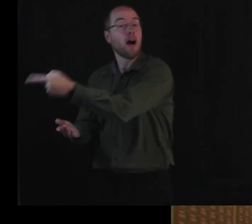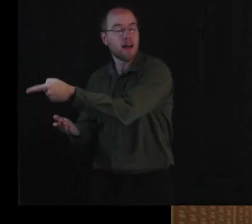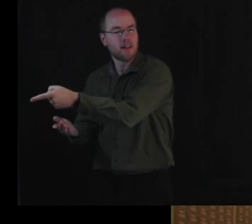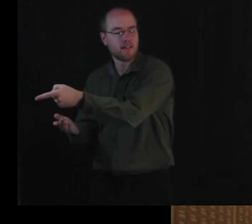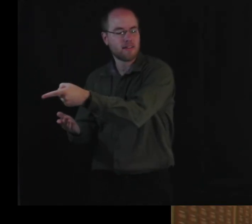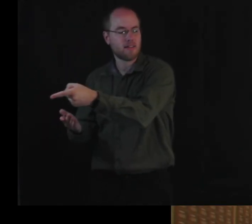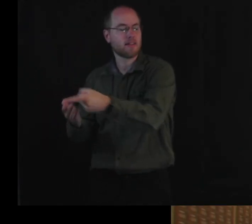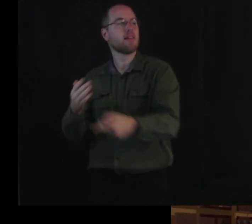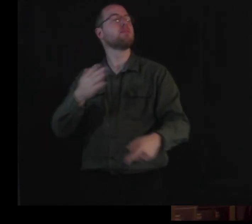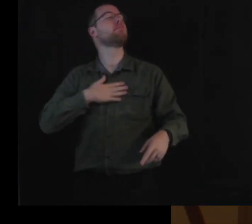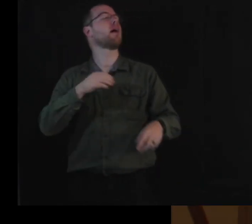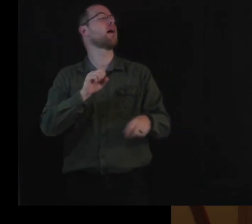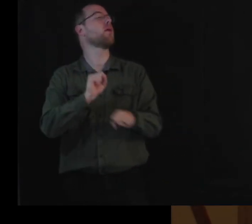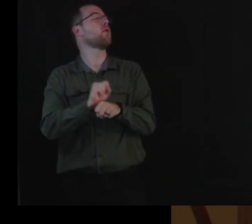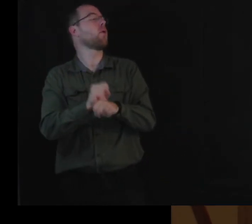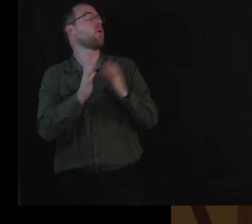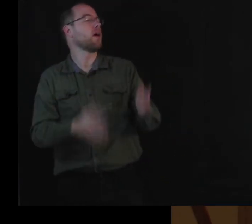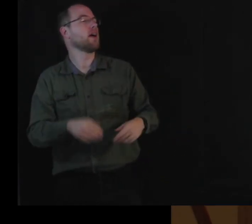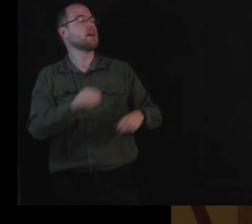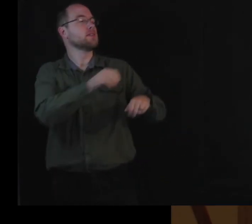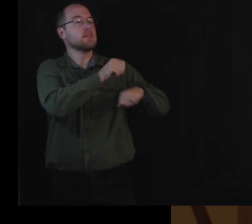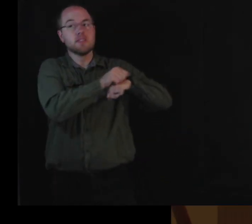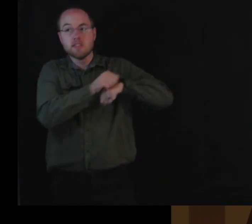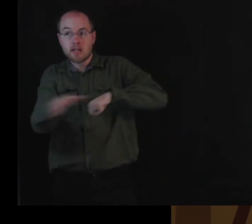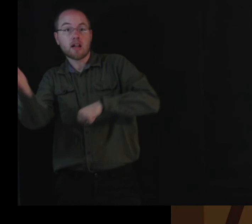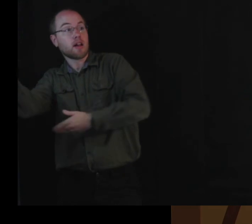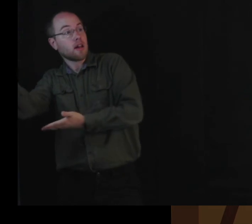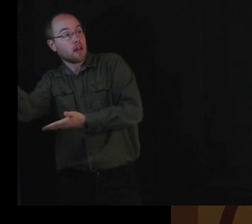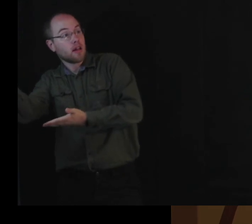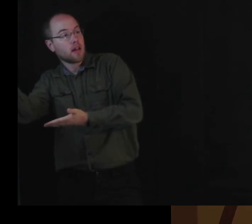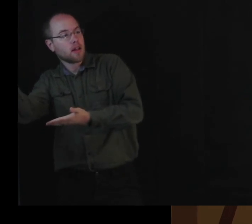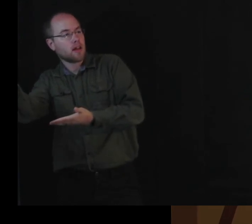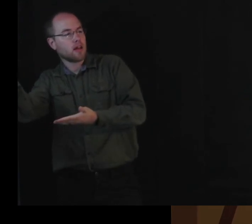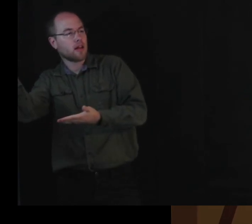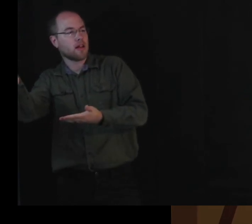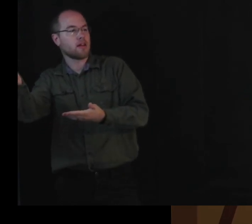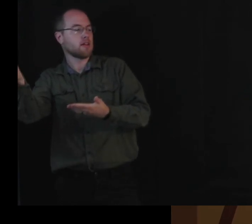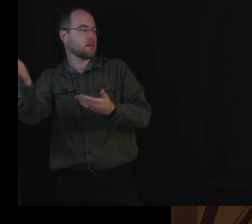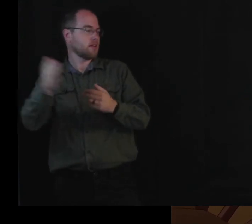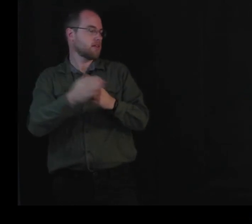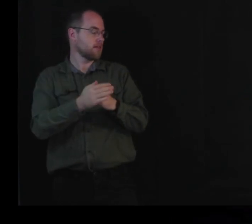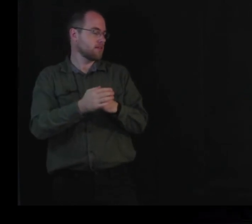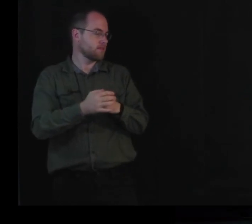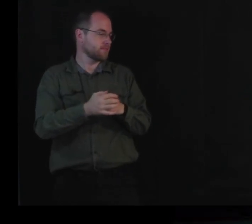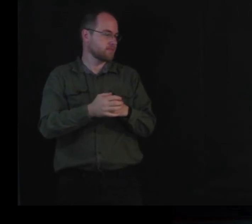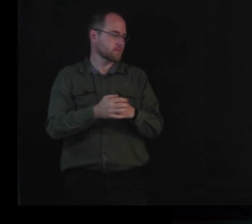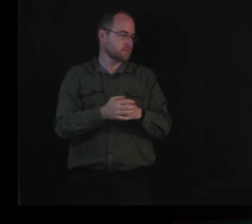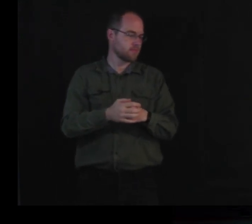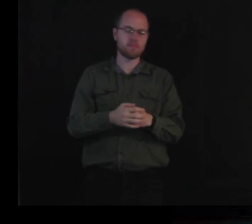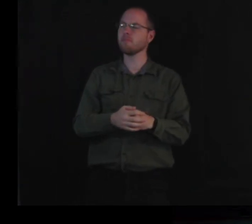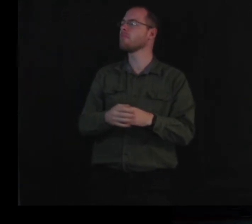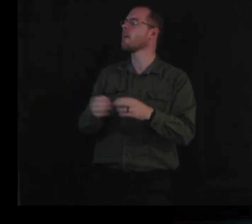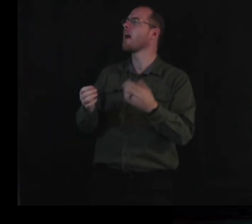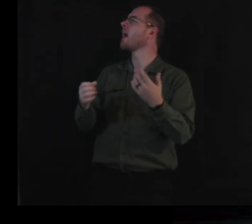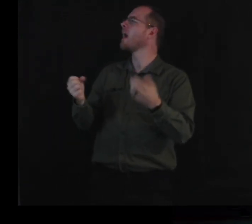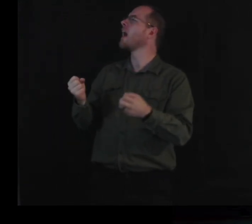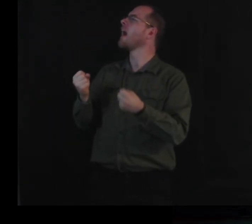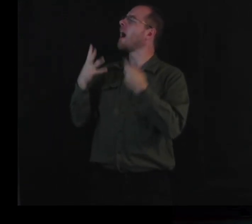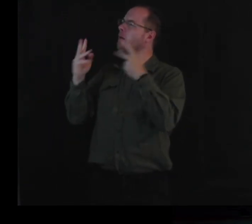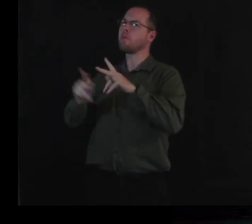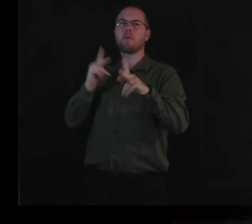to the vault and locked it behind him. Clean. How many have died attempting to take him on